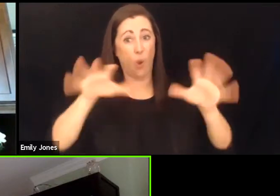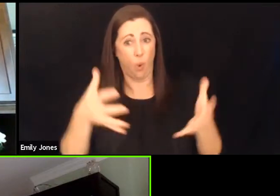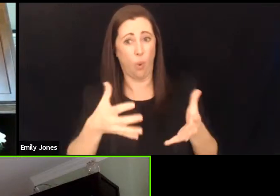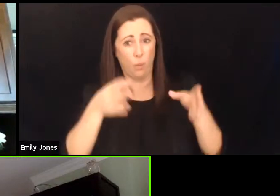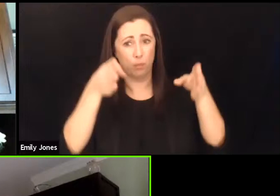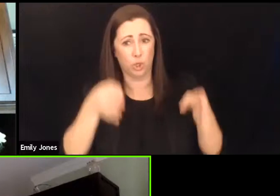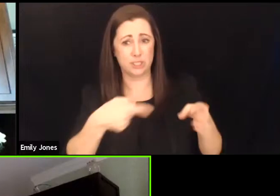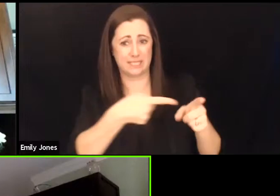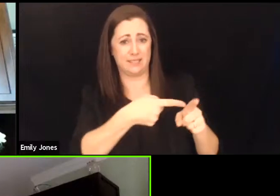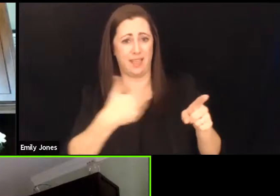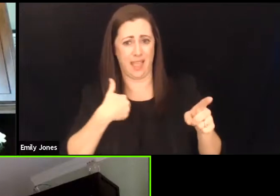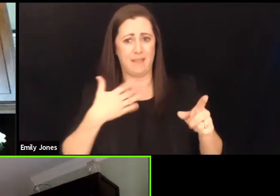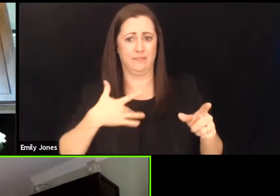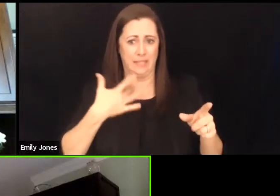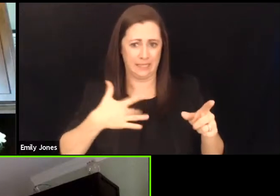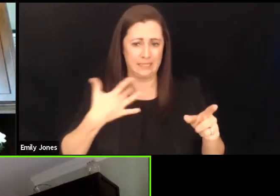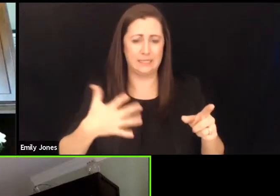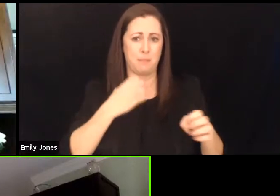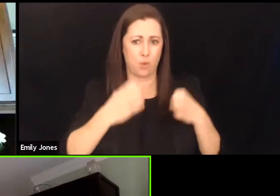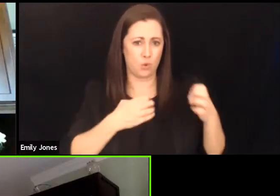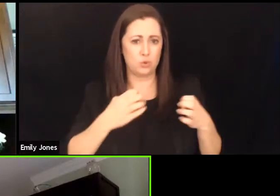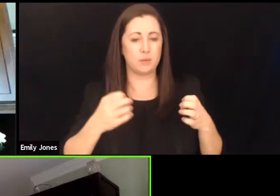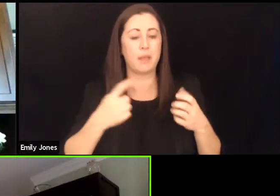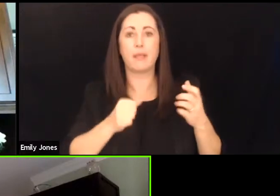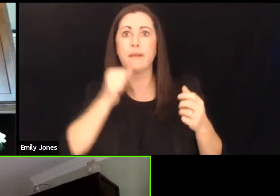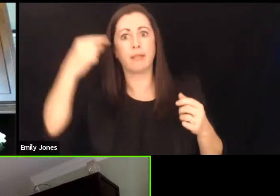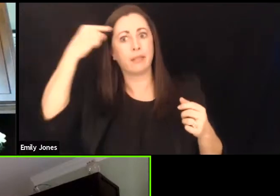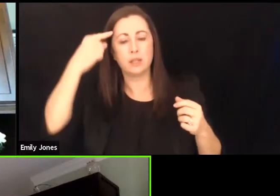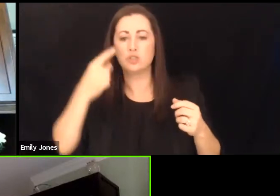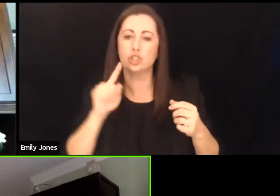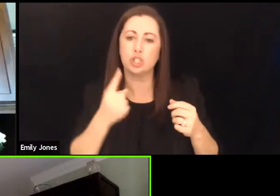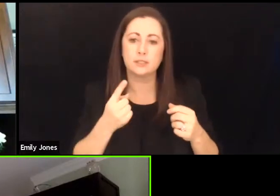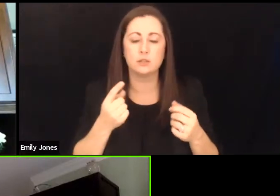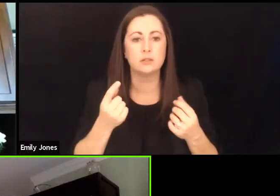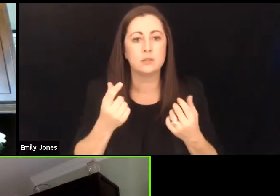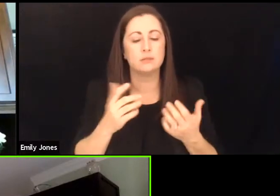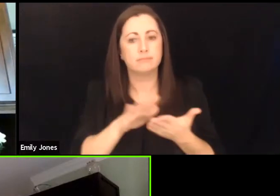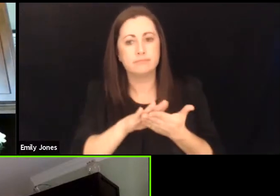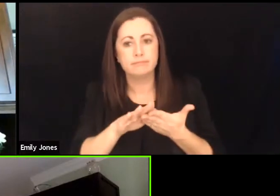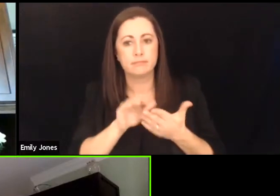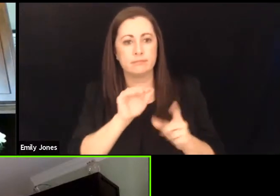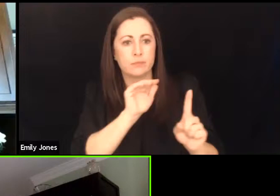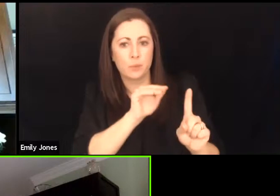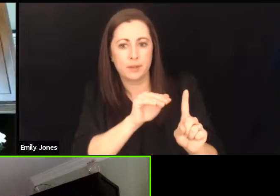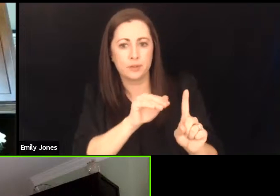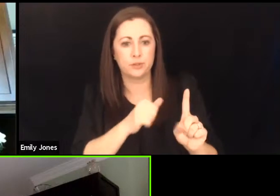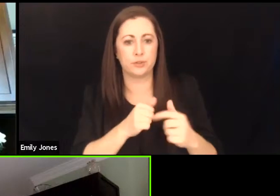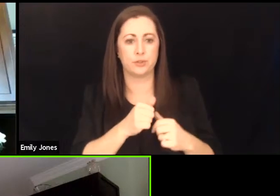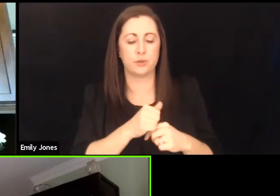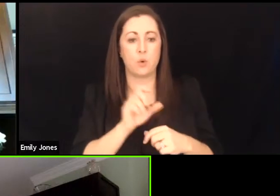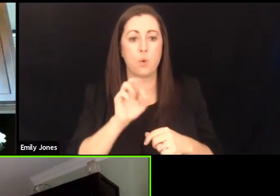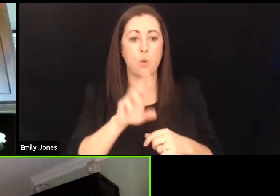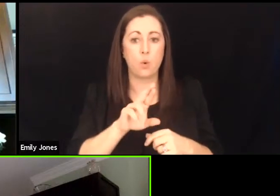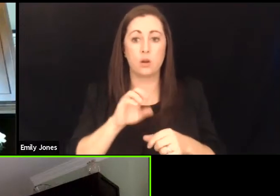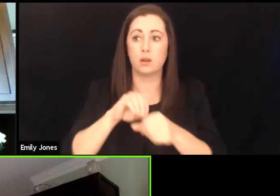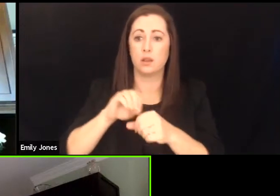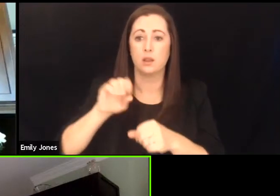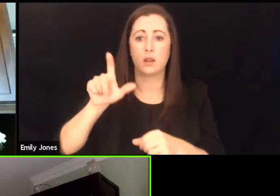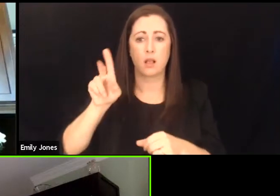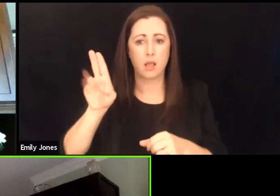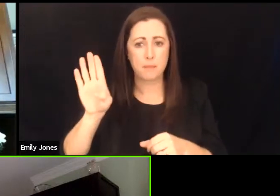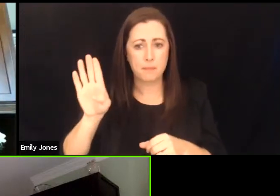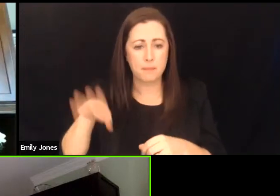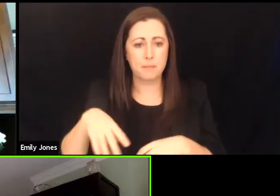else. Maybe just a gentle reminder, or in clubs and